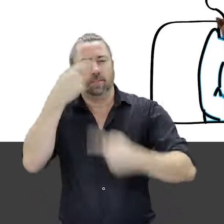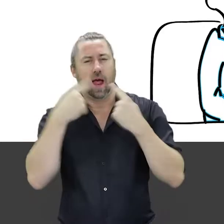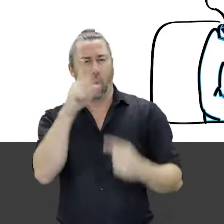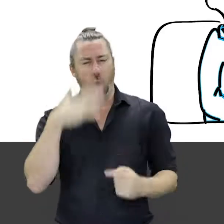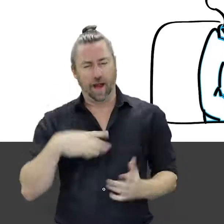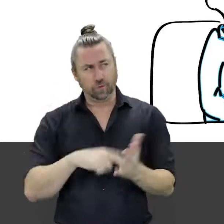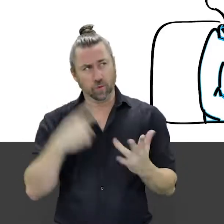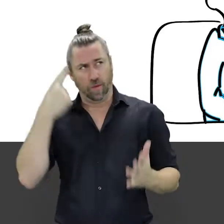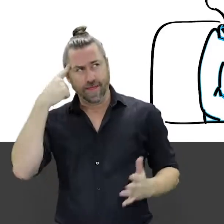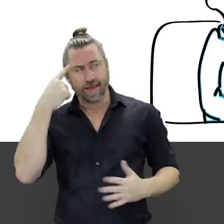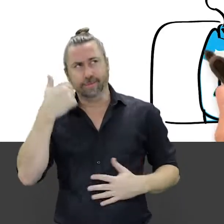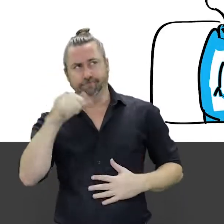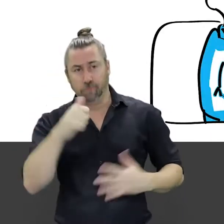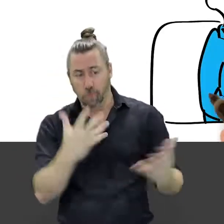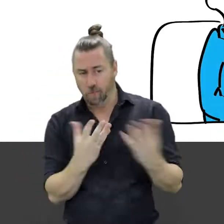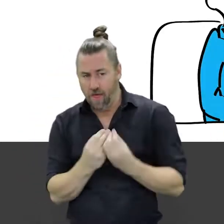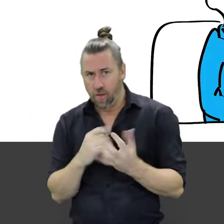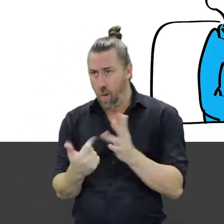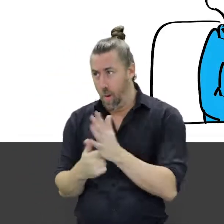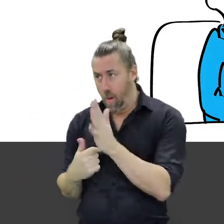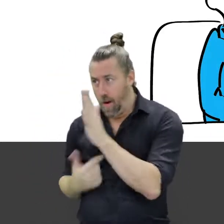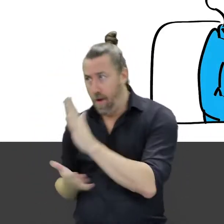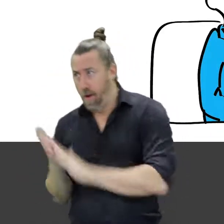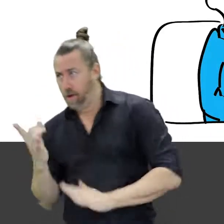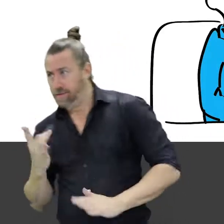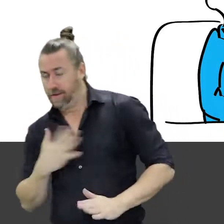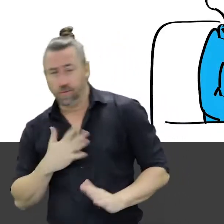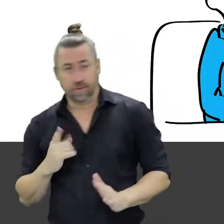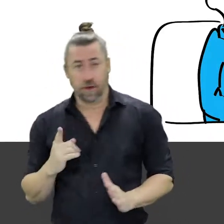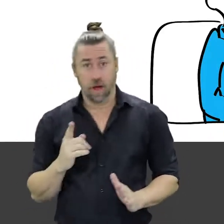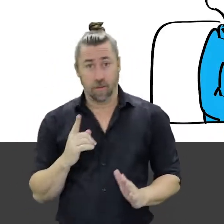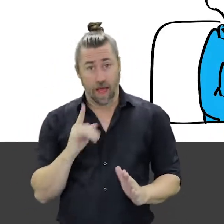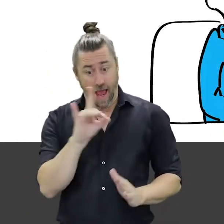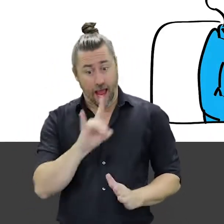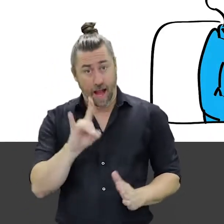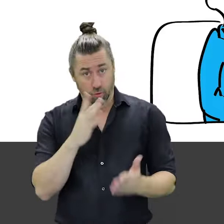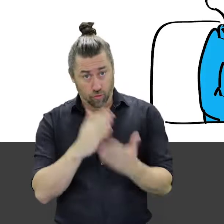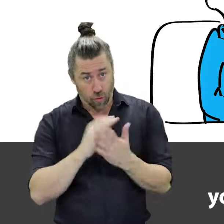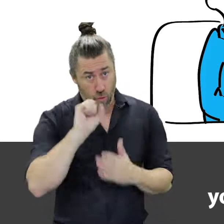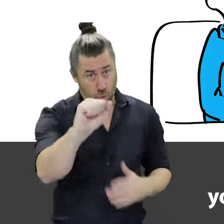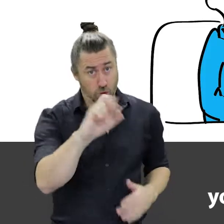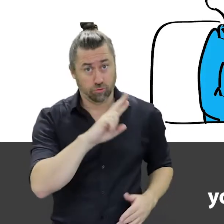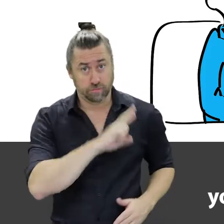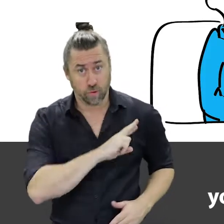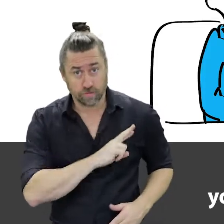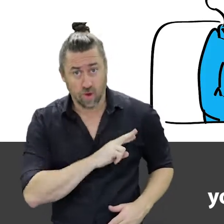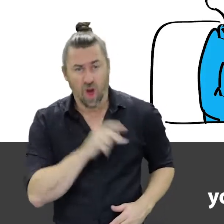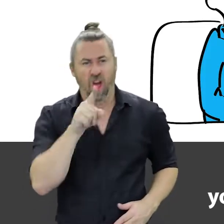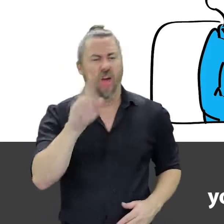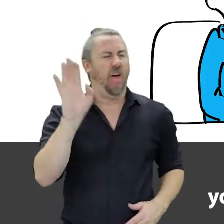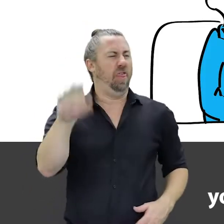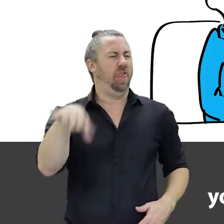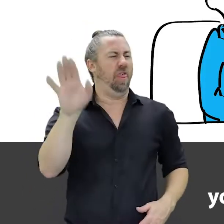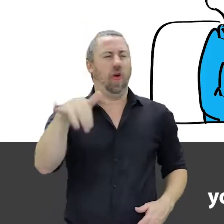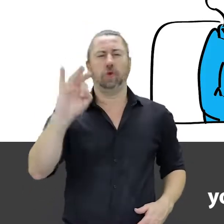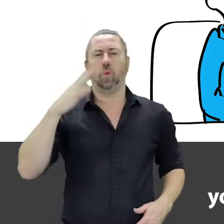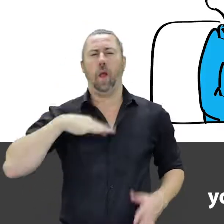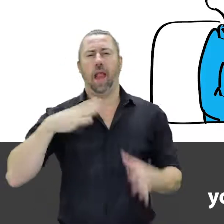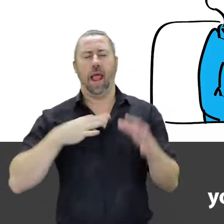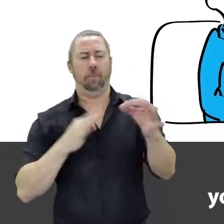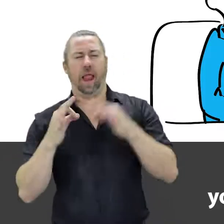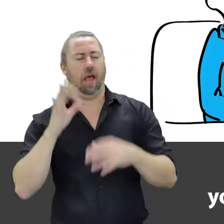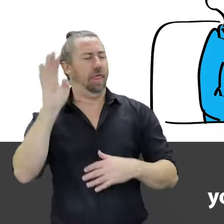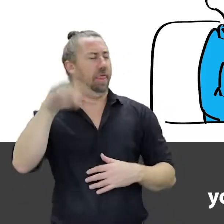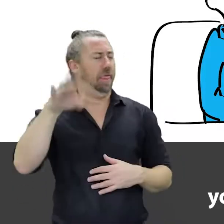consider. Remember, your animals are your responsibility. Failing to plan ahead for your animal's safety during